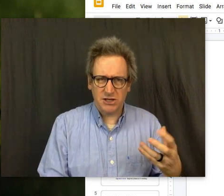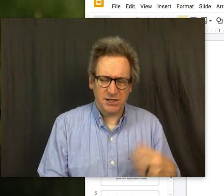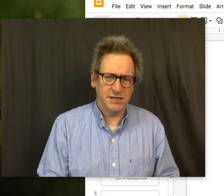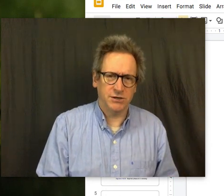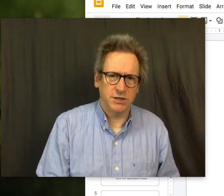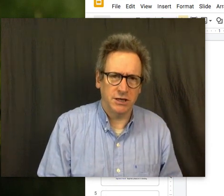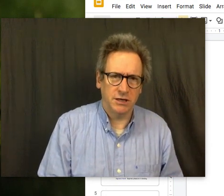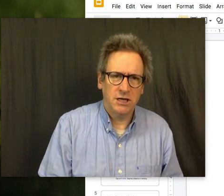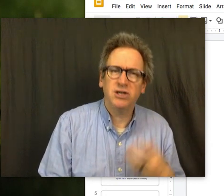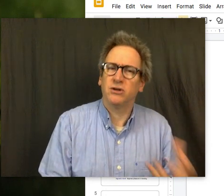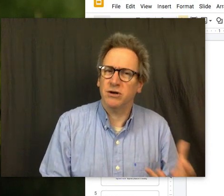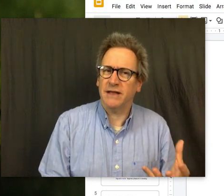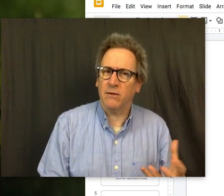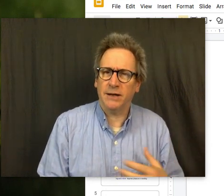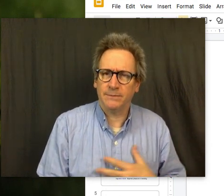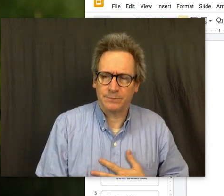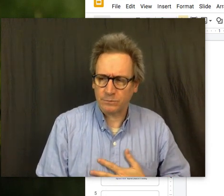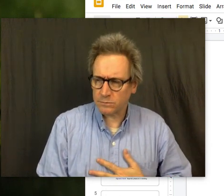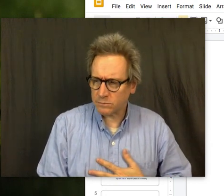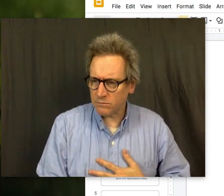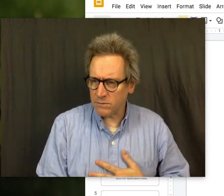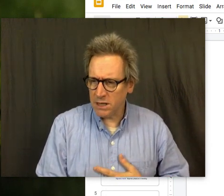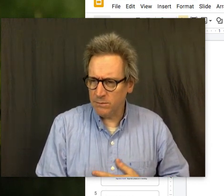and it's just easier to learn it that way.